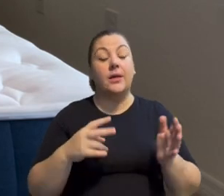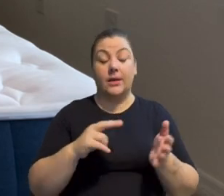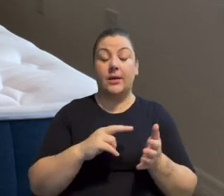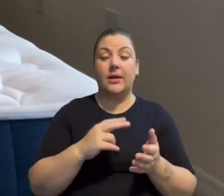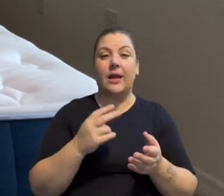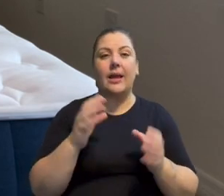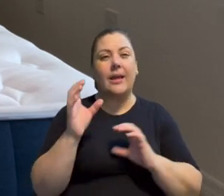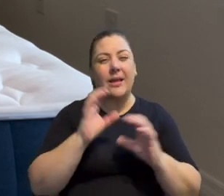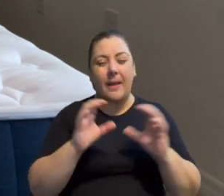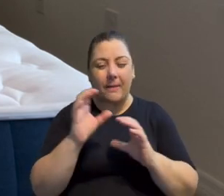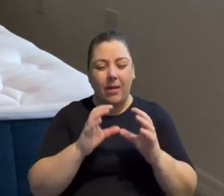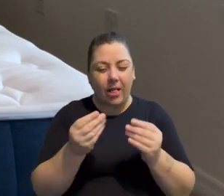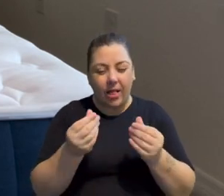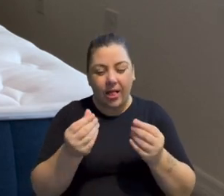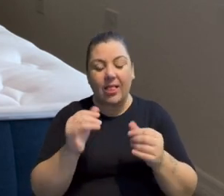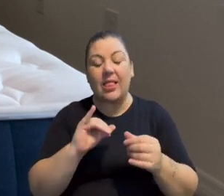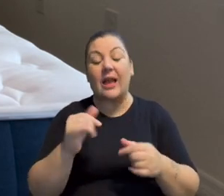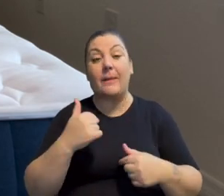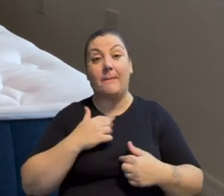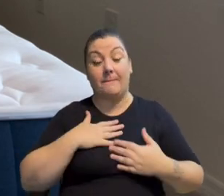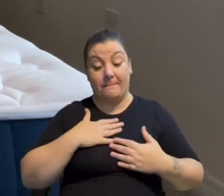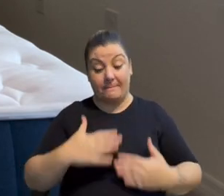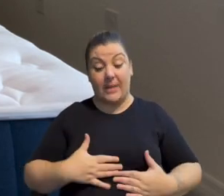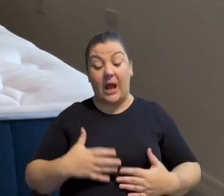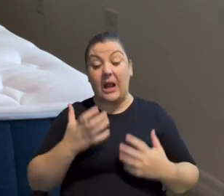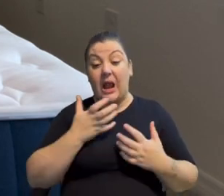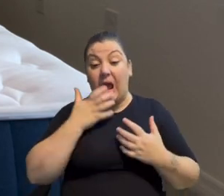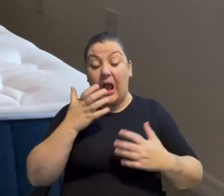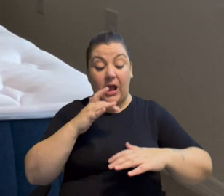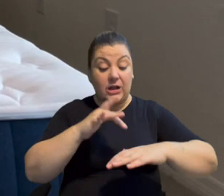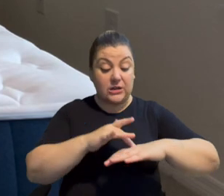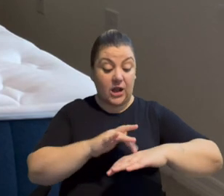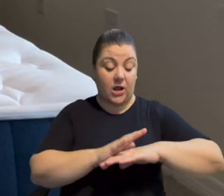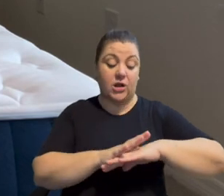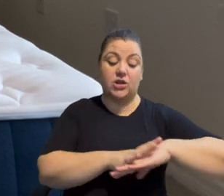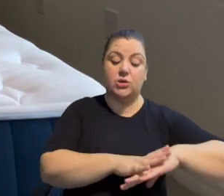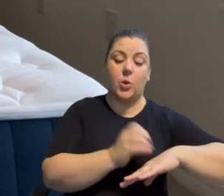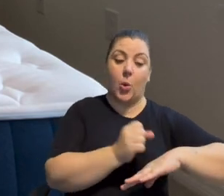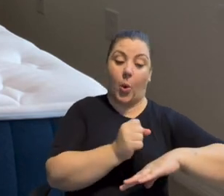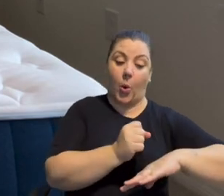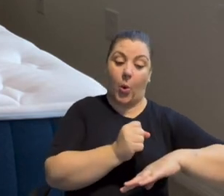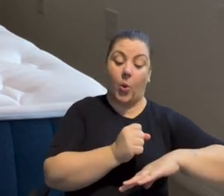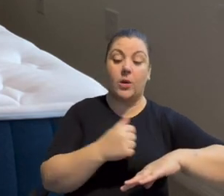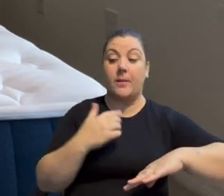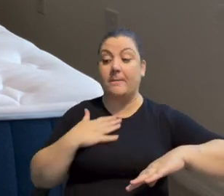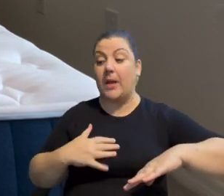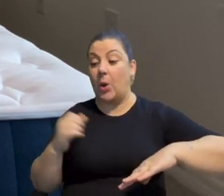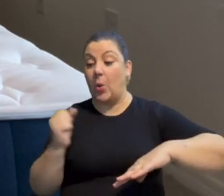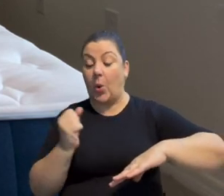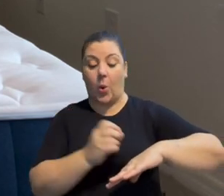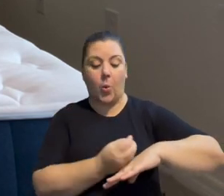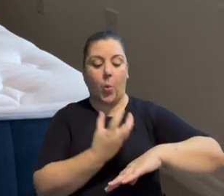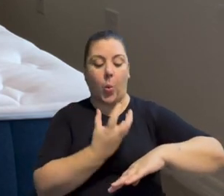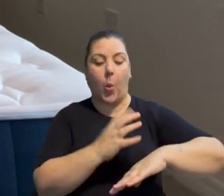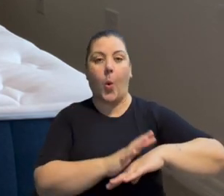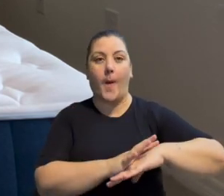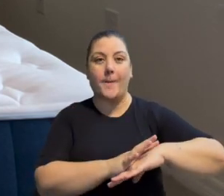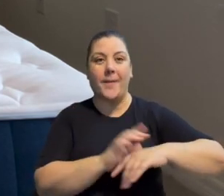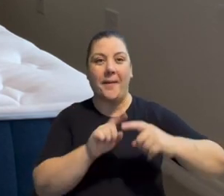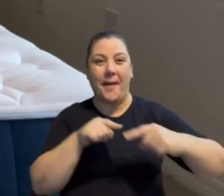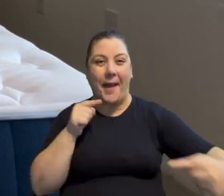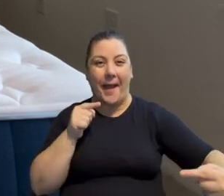you're sleeping hot, the mattress will feel a little bit cooler. And if you're sleeping cold, the mattress will feel a little bit